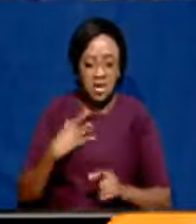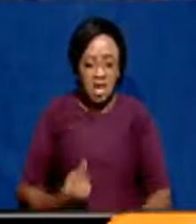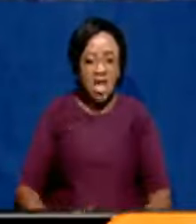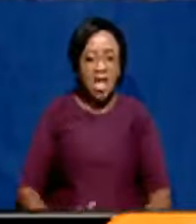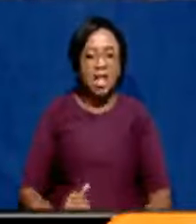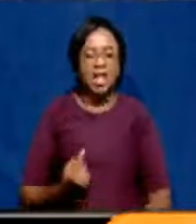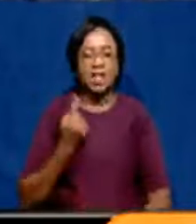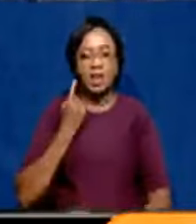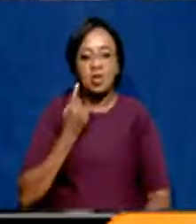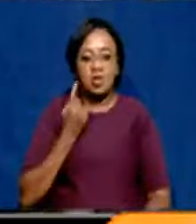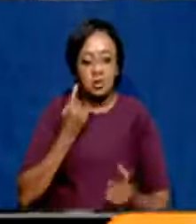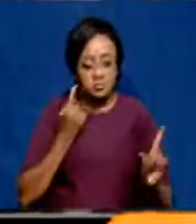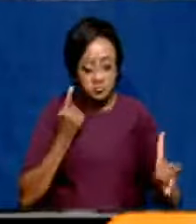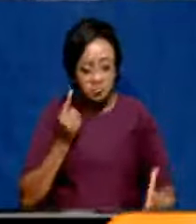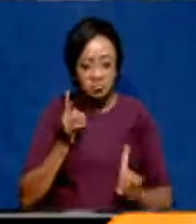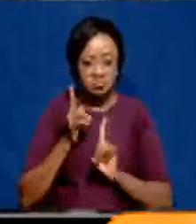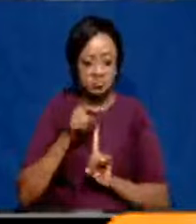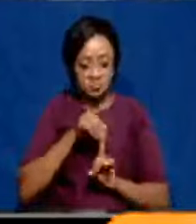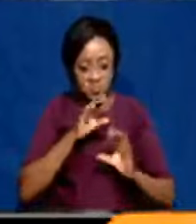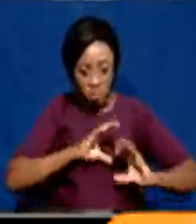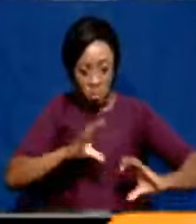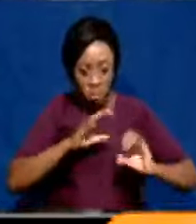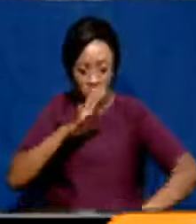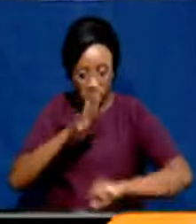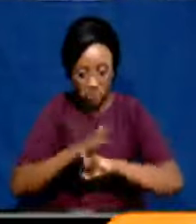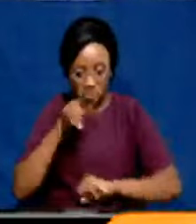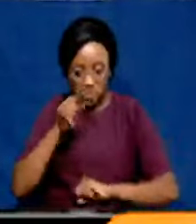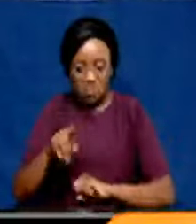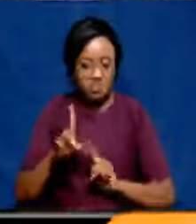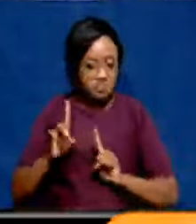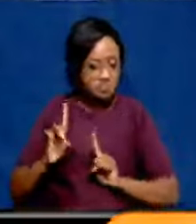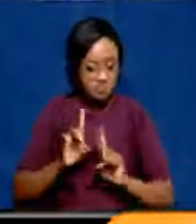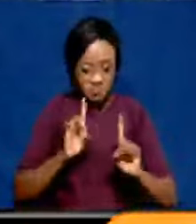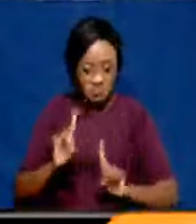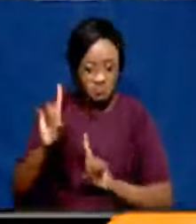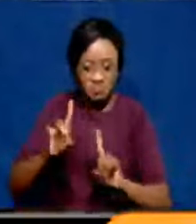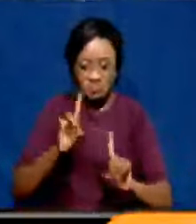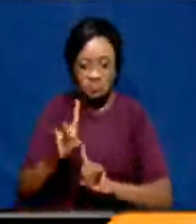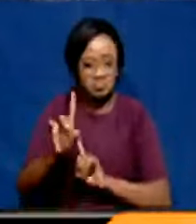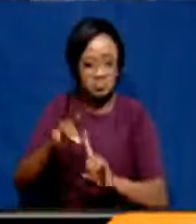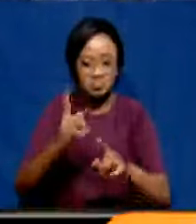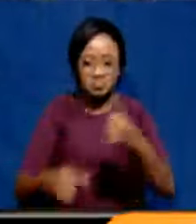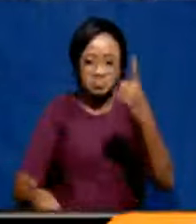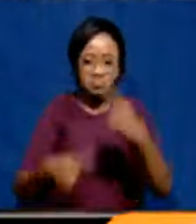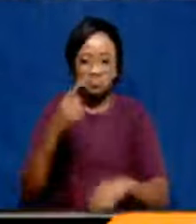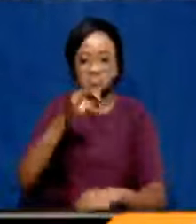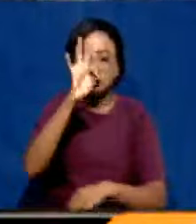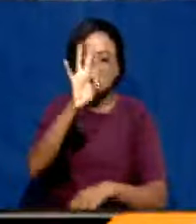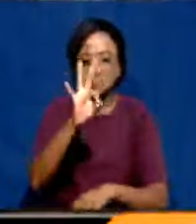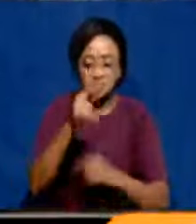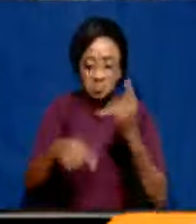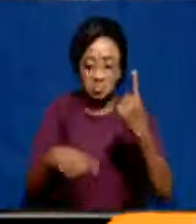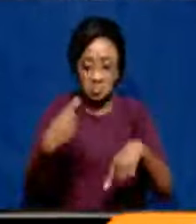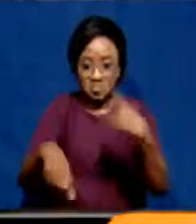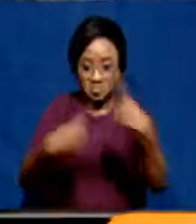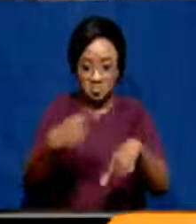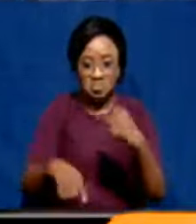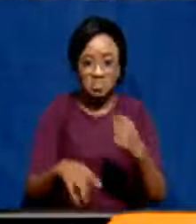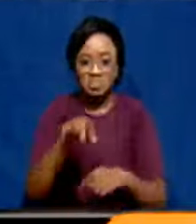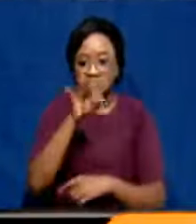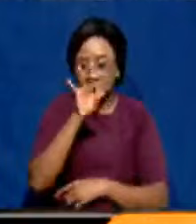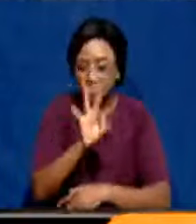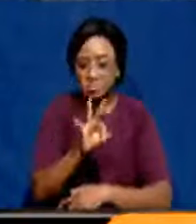alone. Gavi believed in this athlete and he went on to conquer the world. Three marathons,